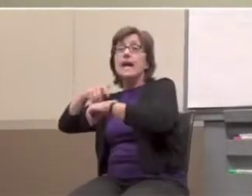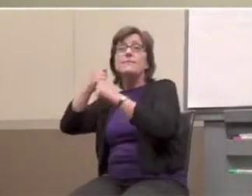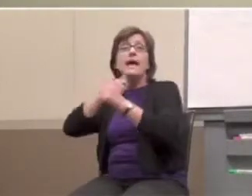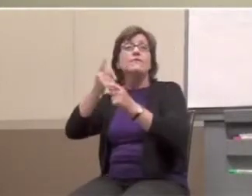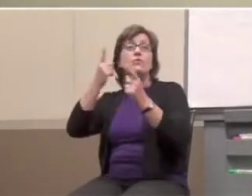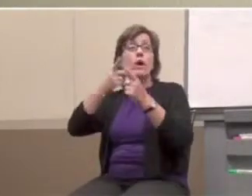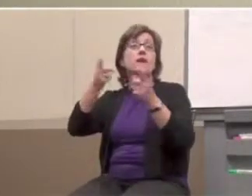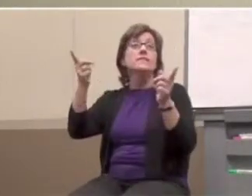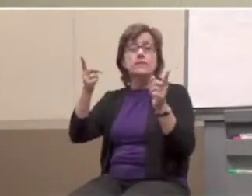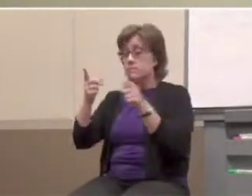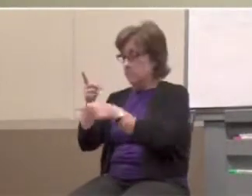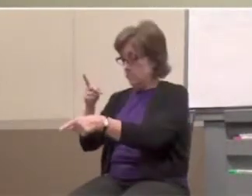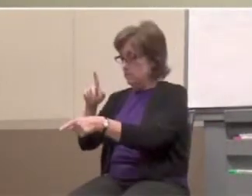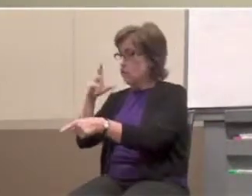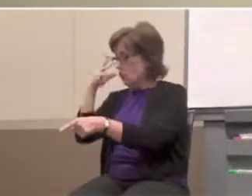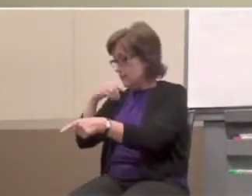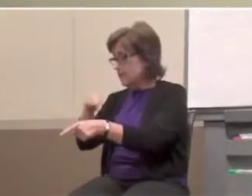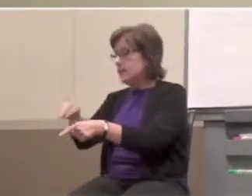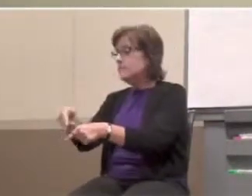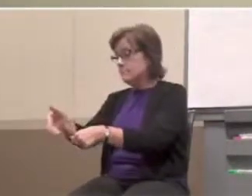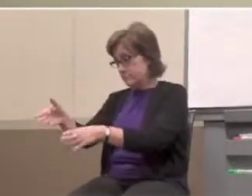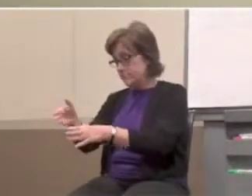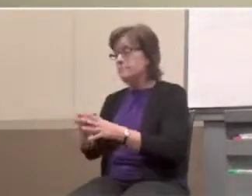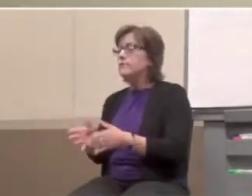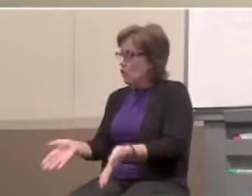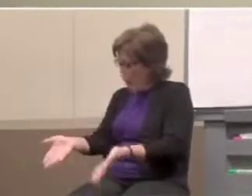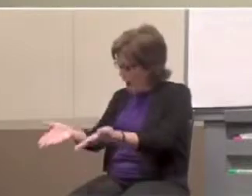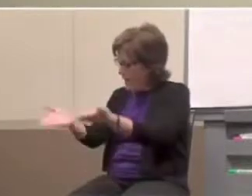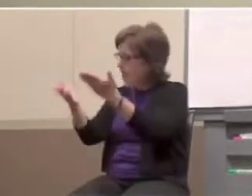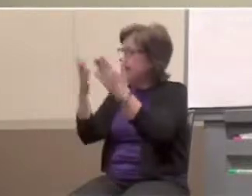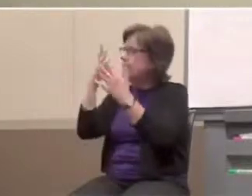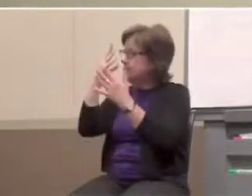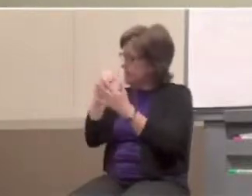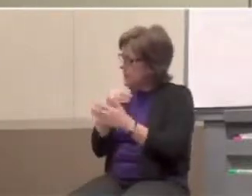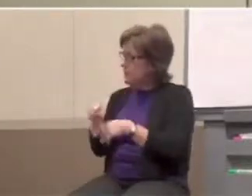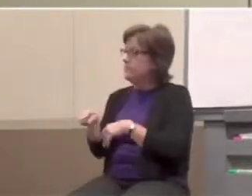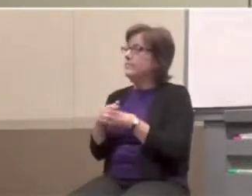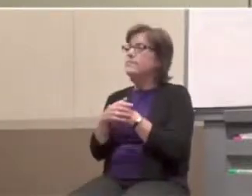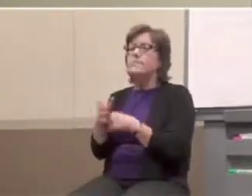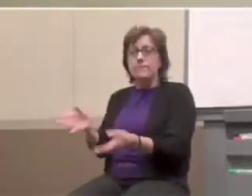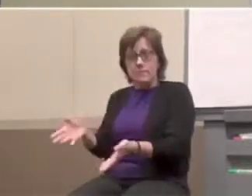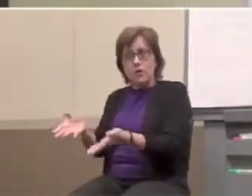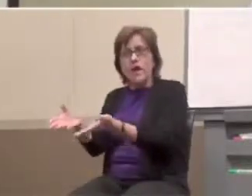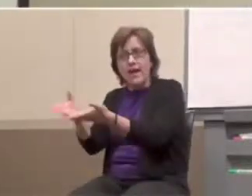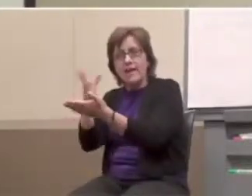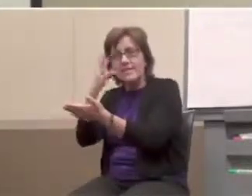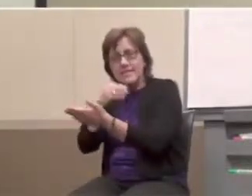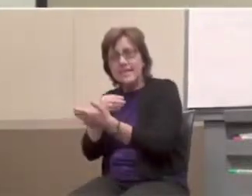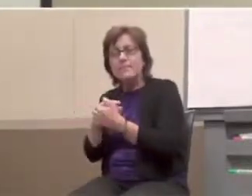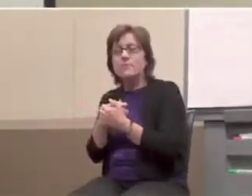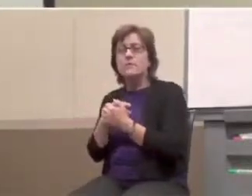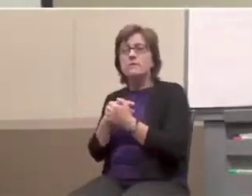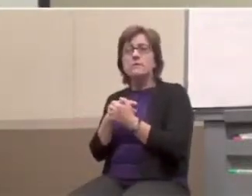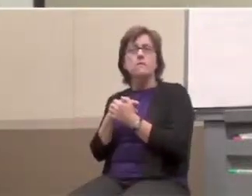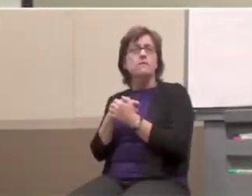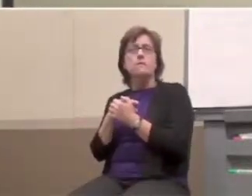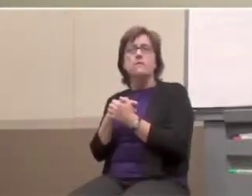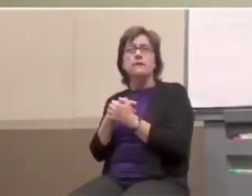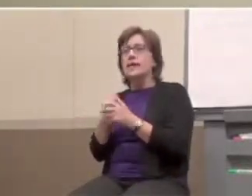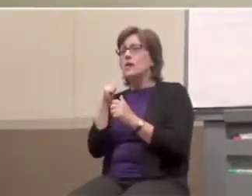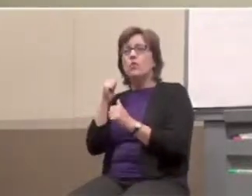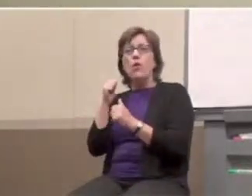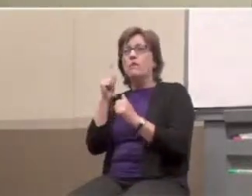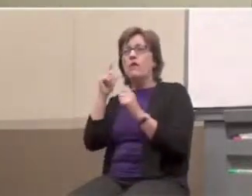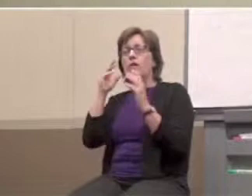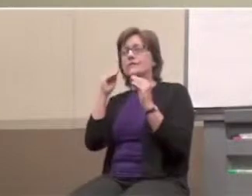sleep. Go ahead. Go ahead and sleep. And he's not going to fall asleep at that point,